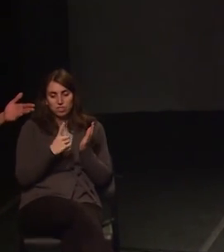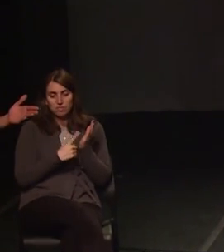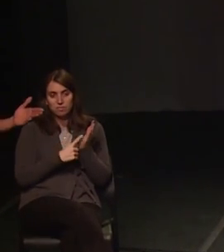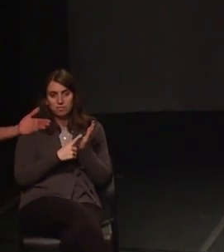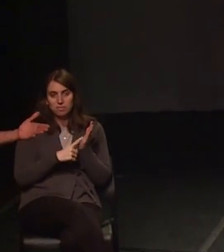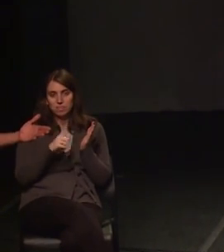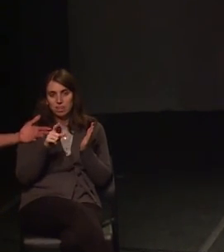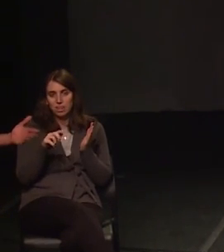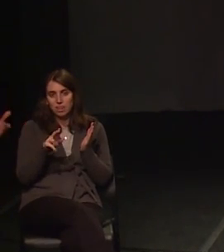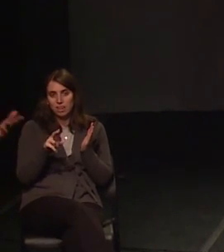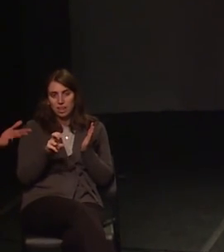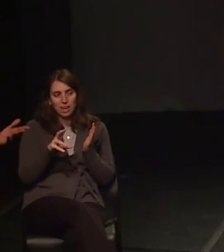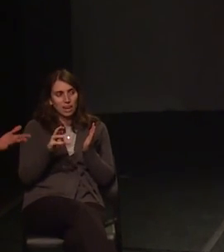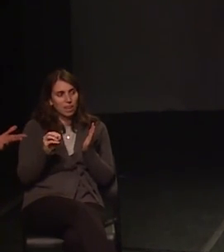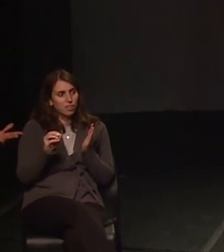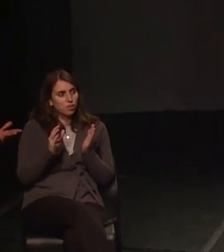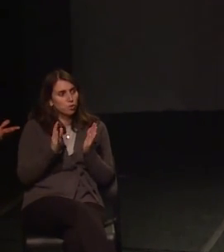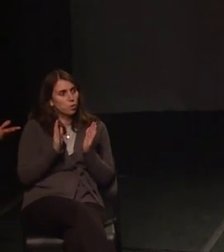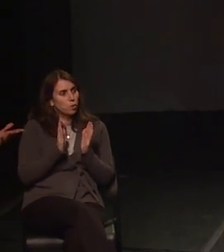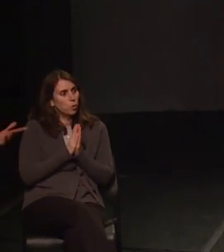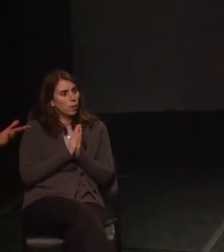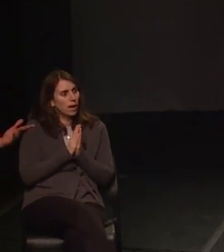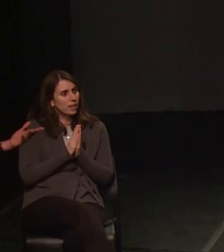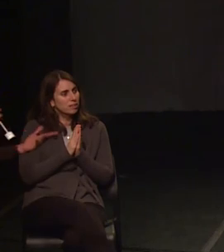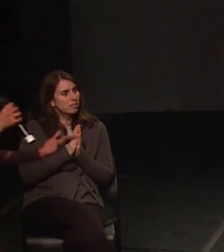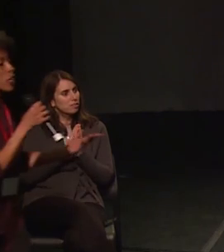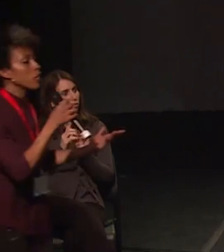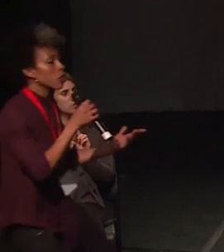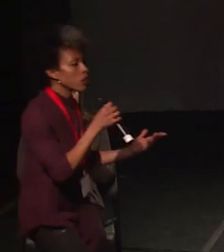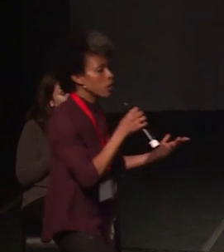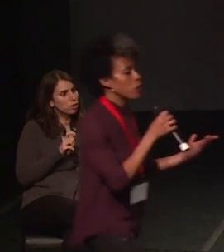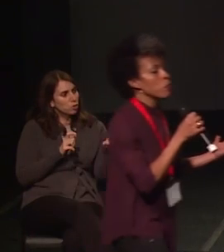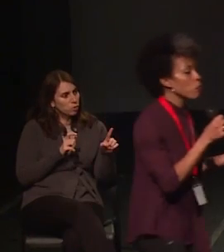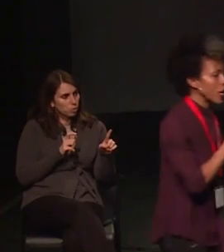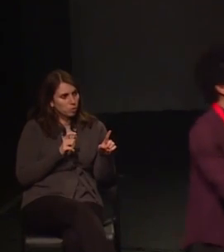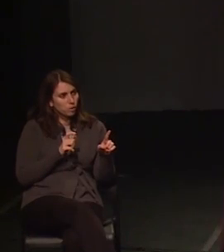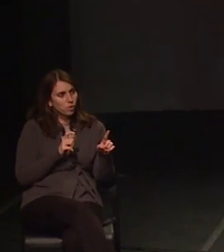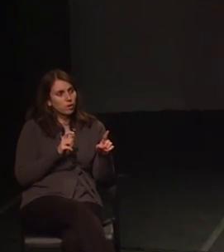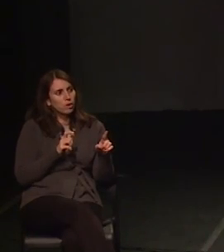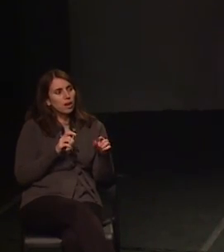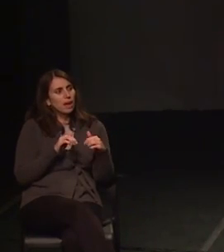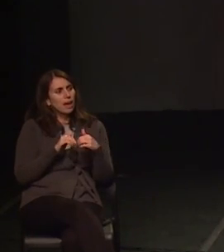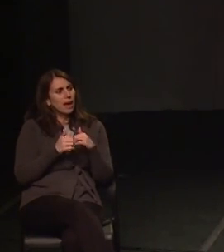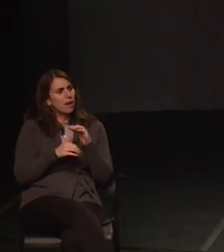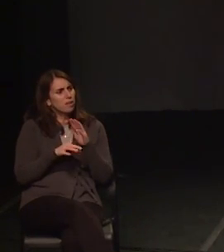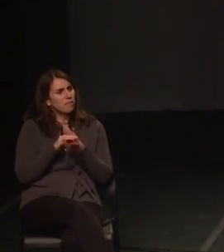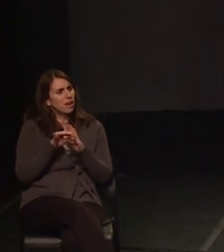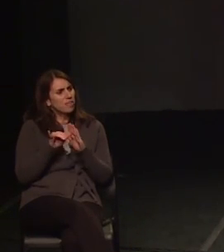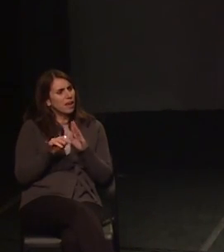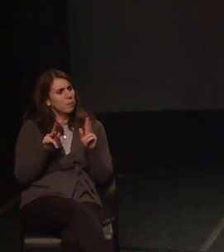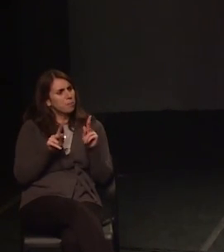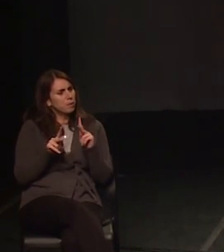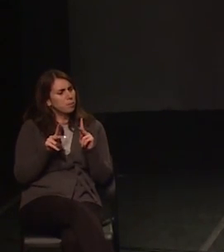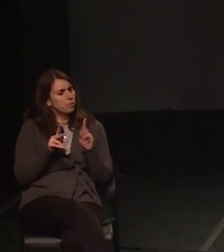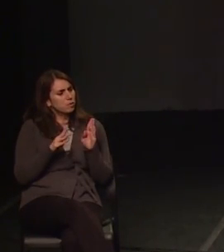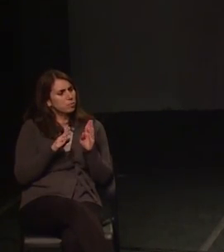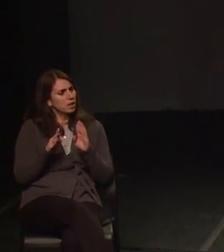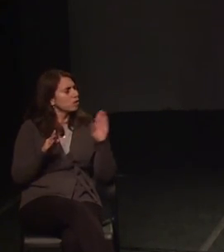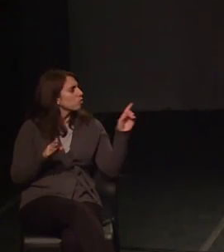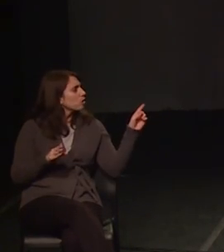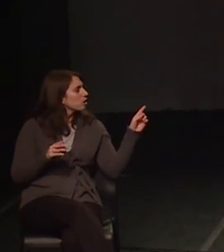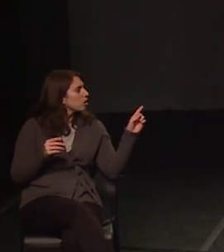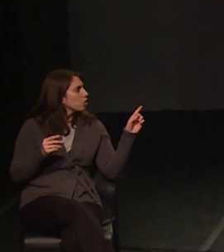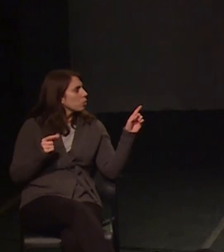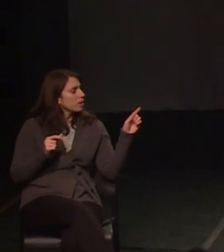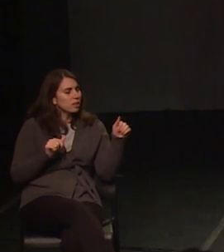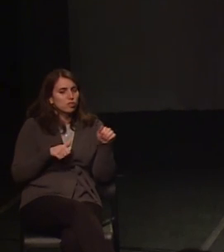request, dear sir, for you to share where people can find the people's plan that you referenced. So, Sage, and then really quickly following